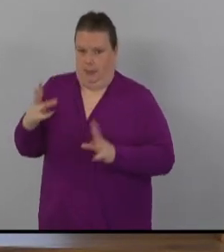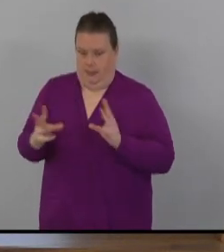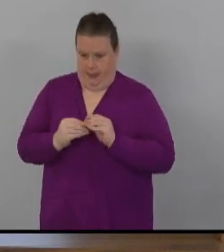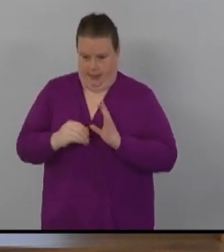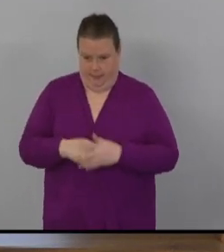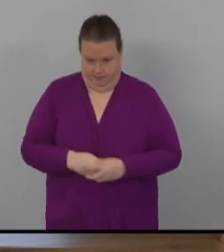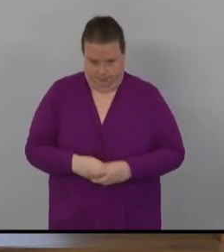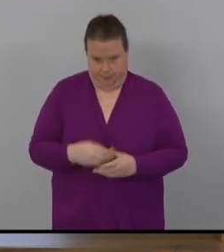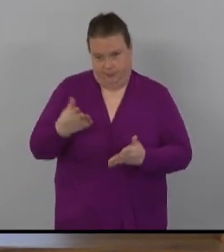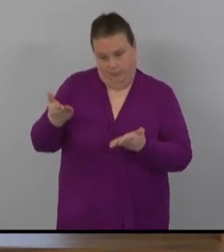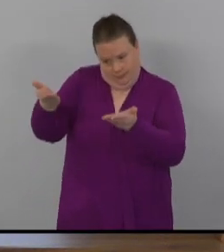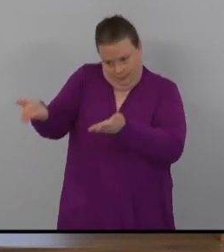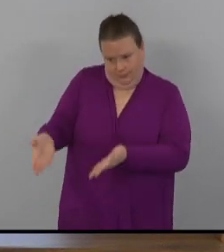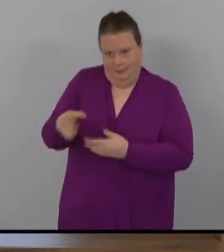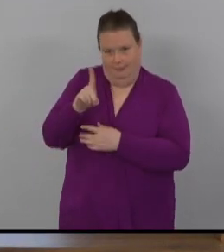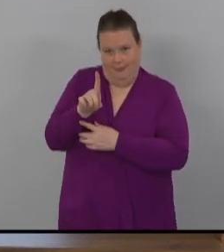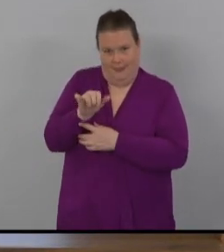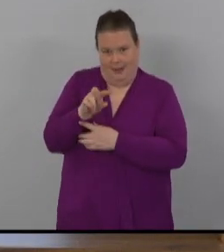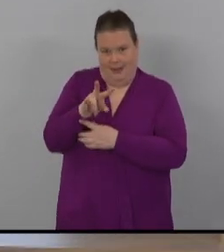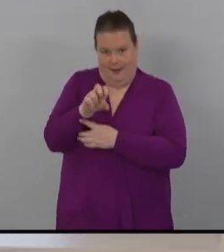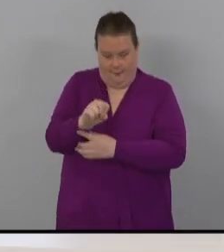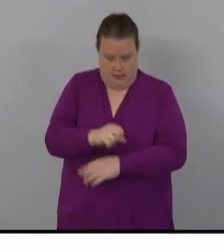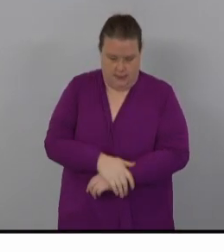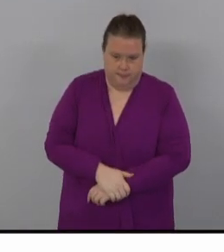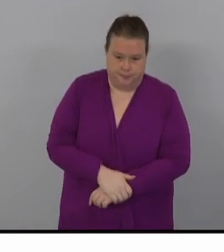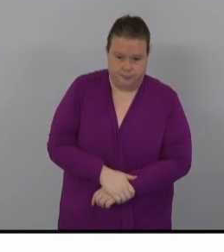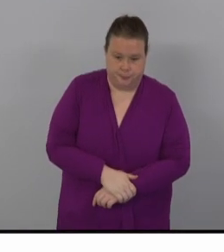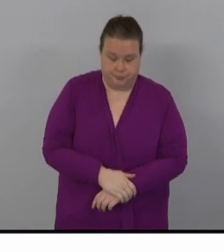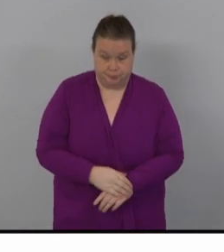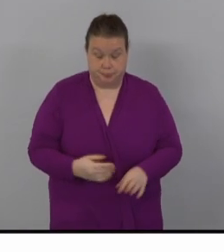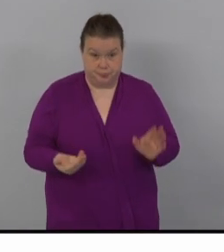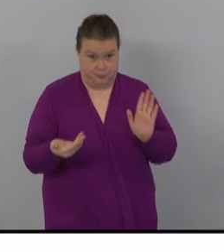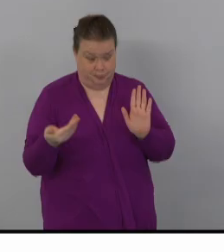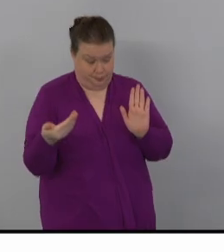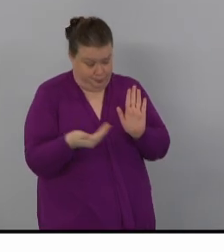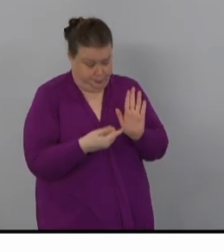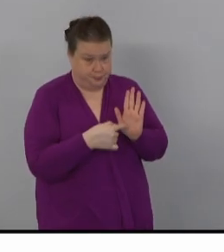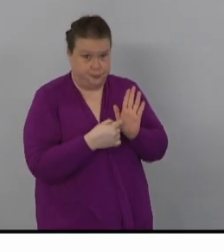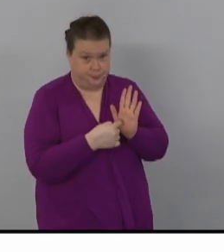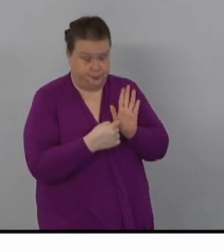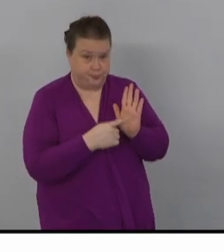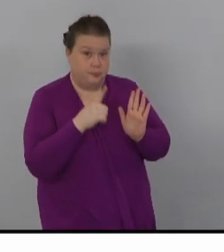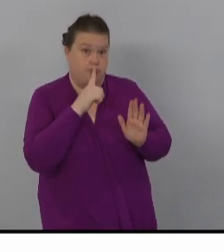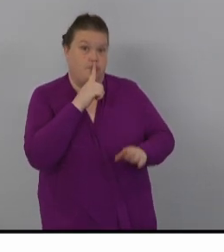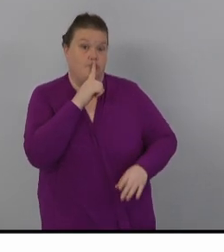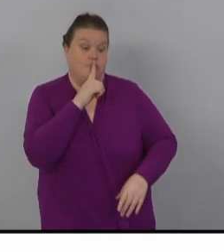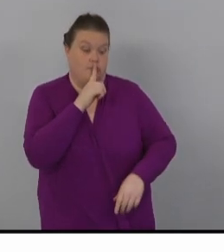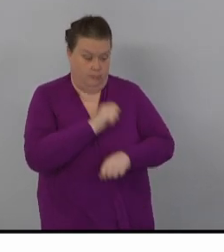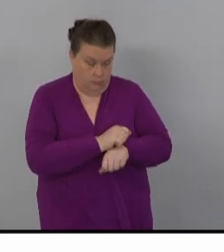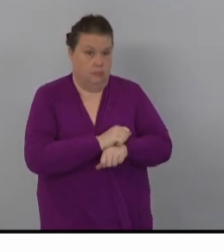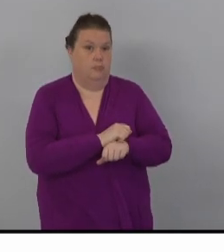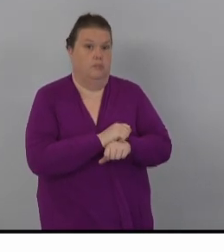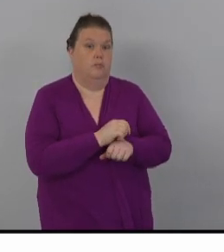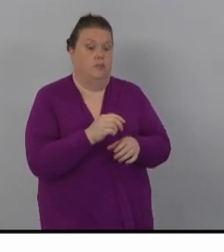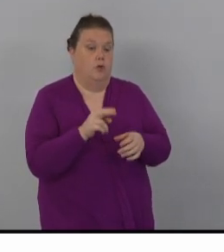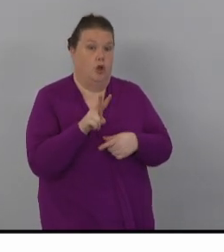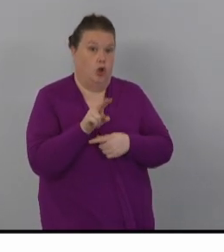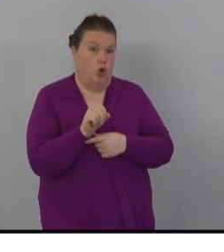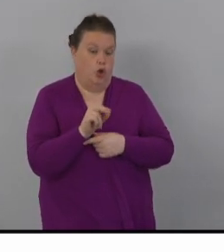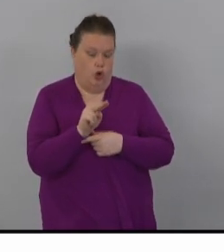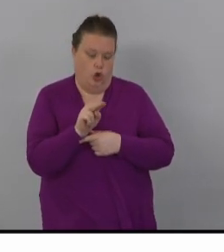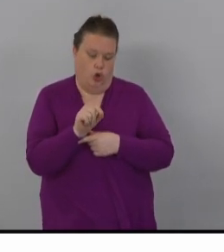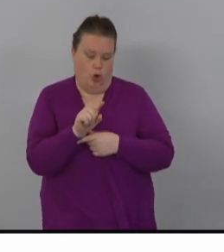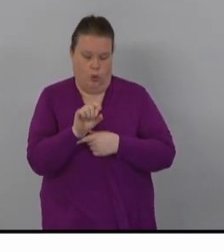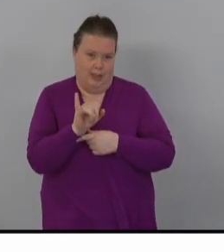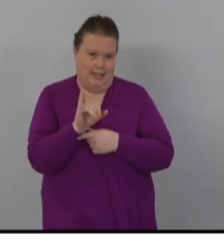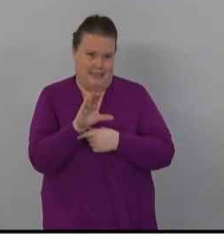So what you have in your packet here is the actual notice that will go in the paper this weekend, that this is our